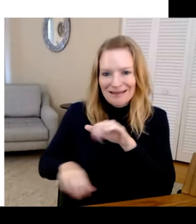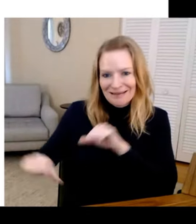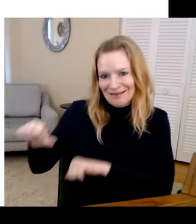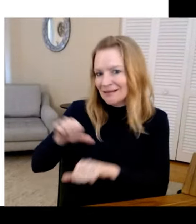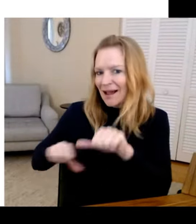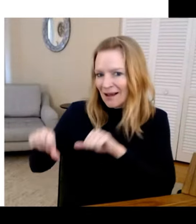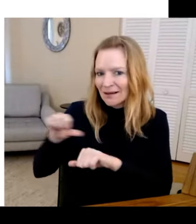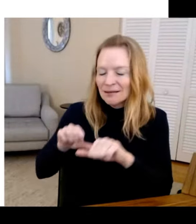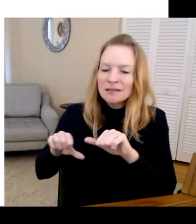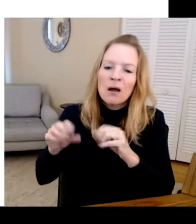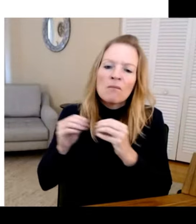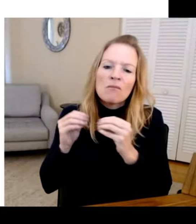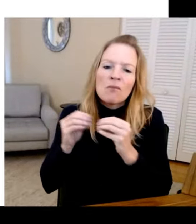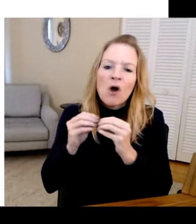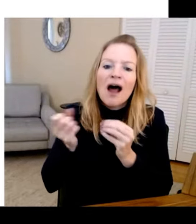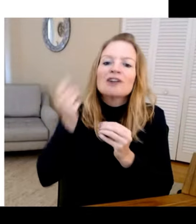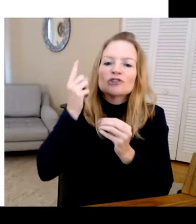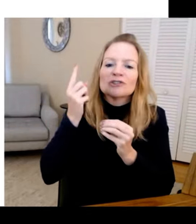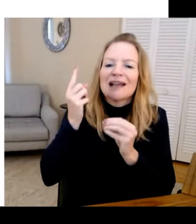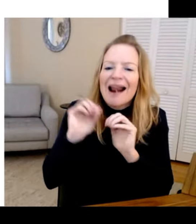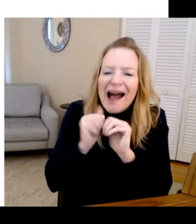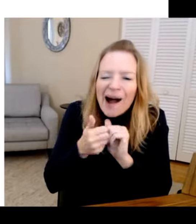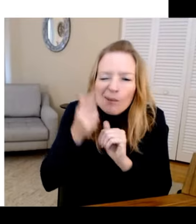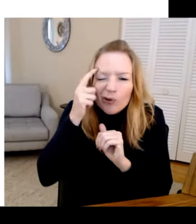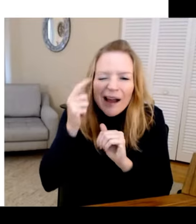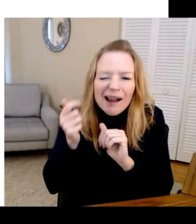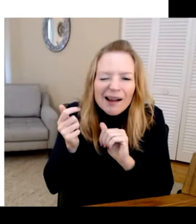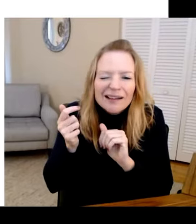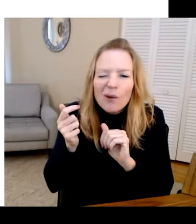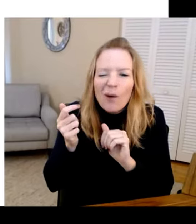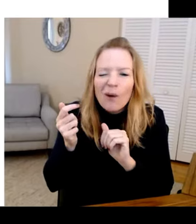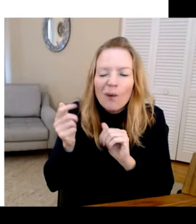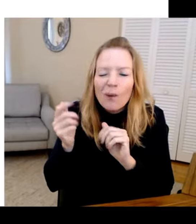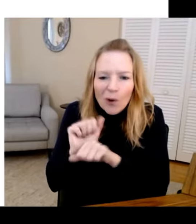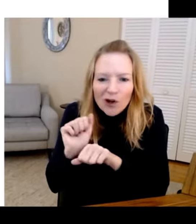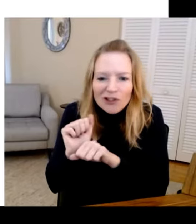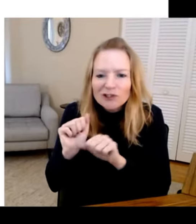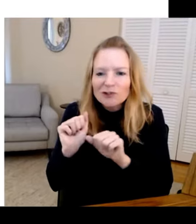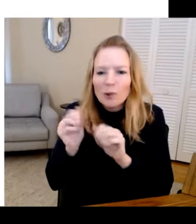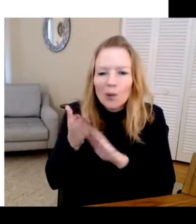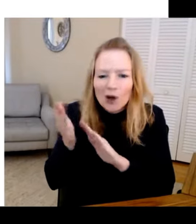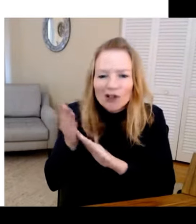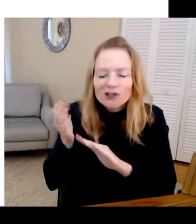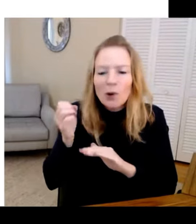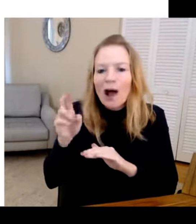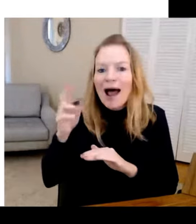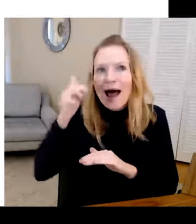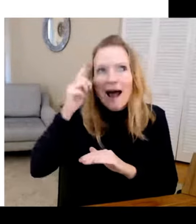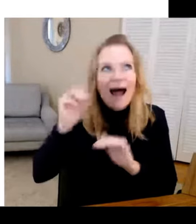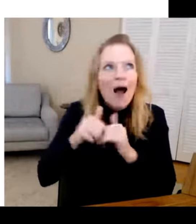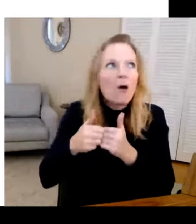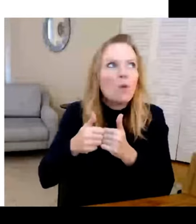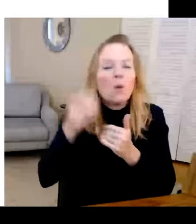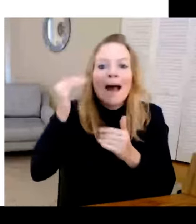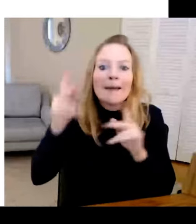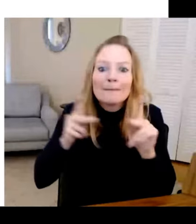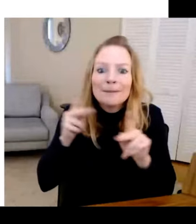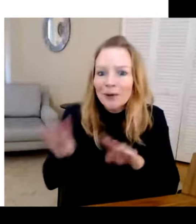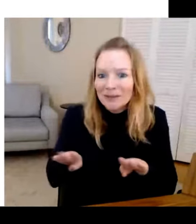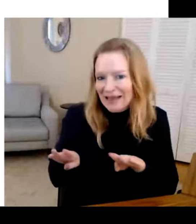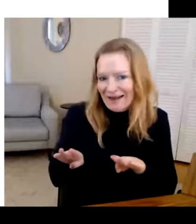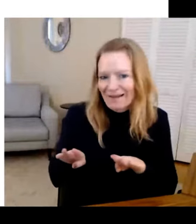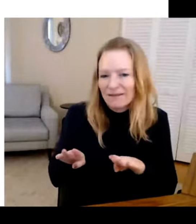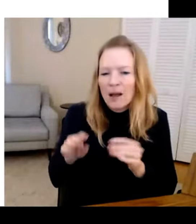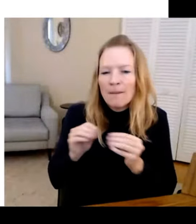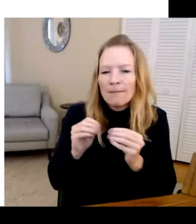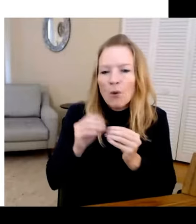The other kind is called considered basic science. It's more about just understanding in general how the brain works and operates and functions